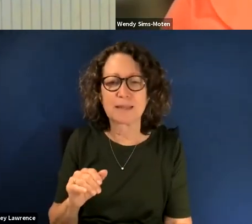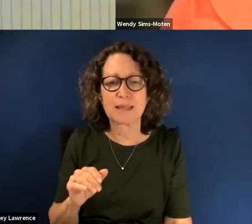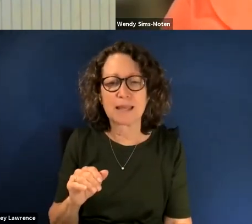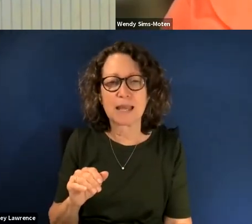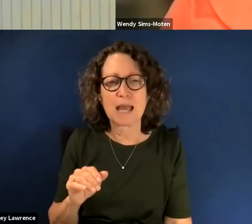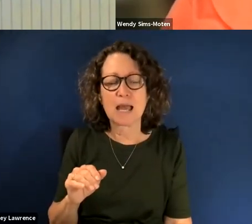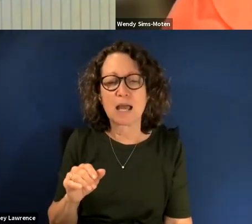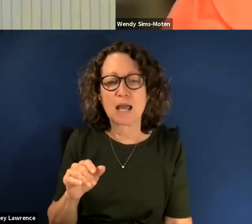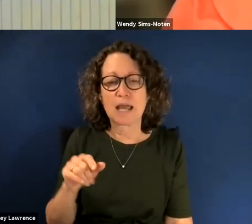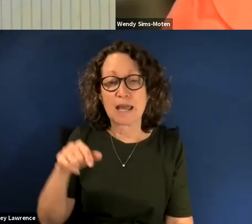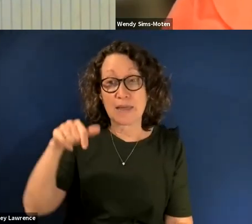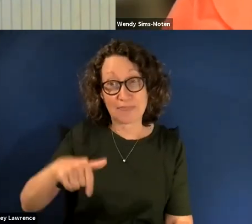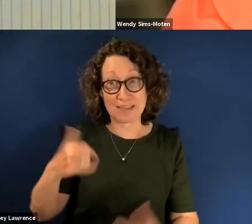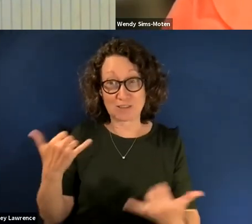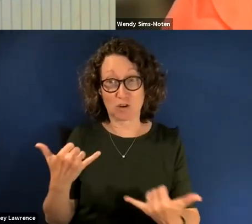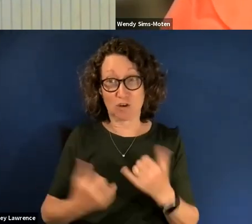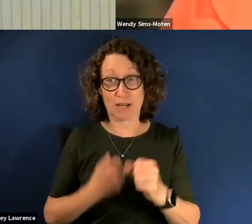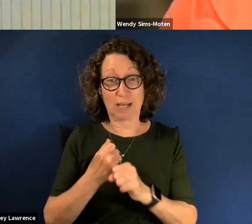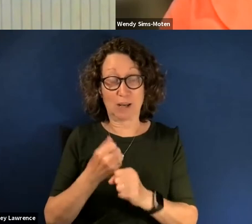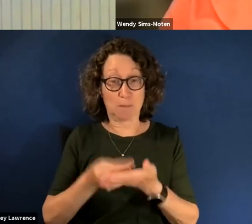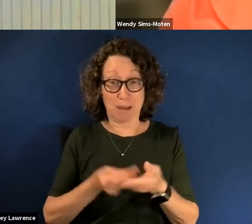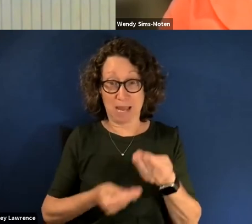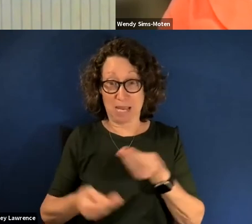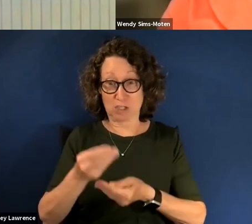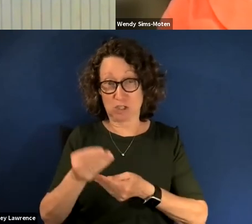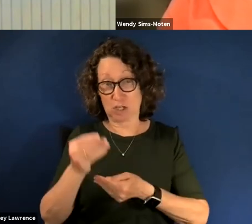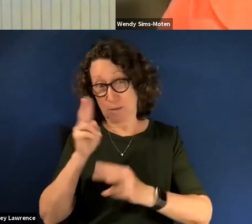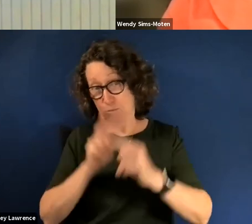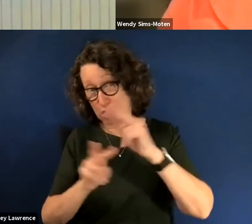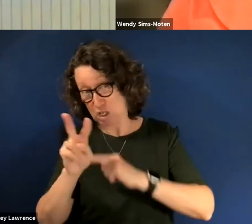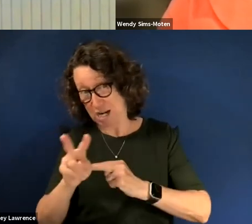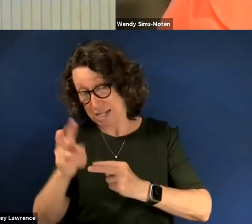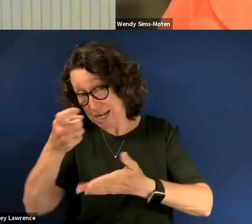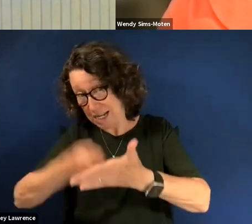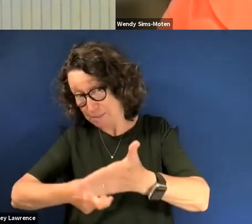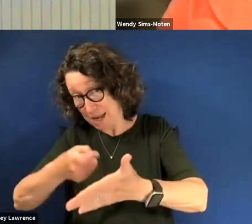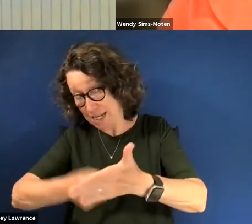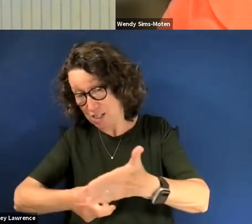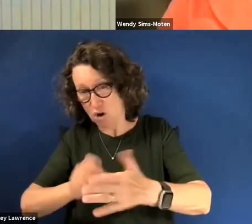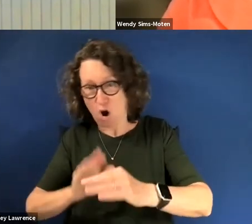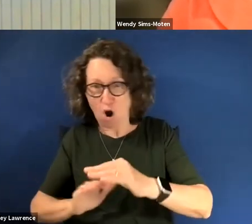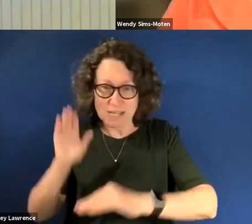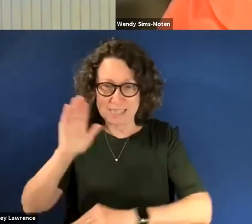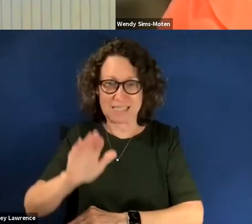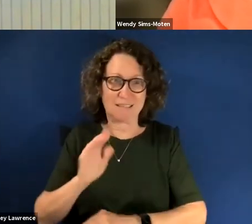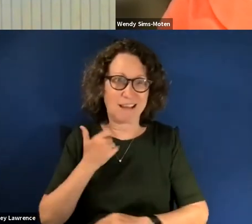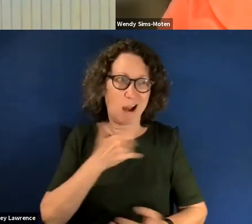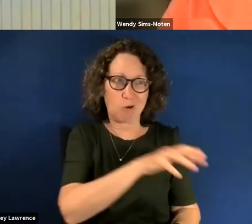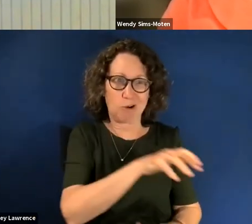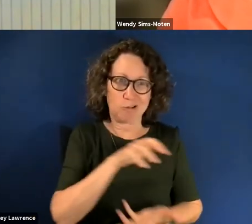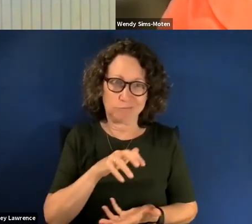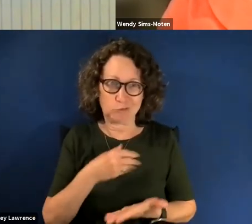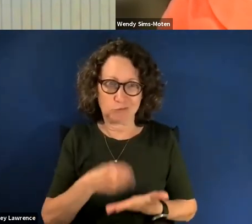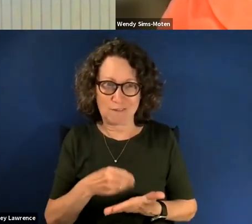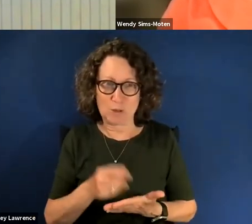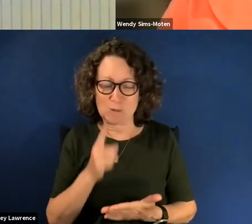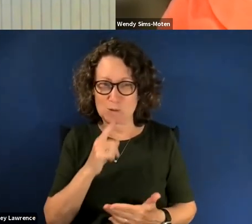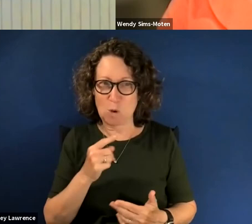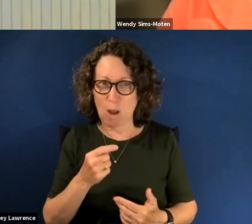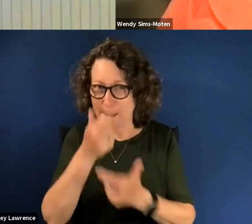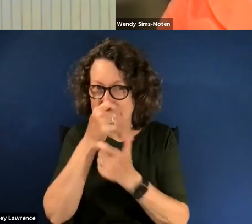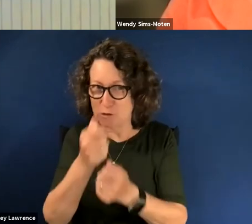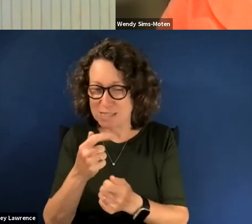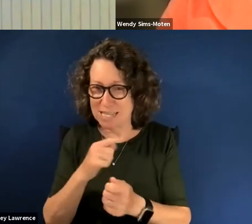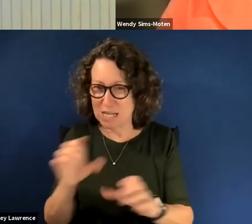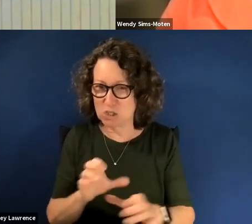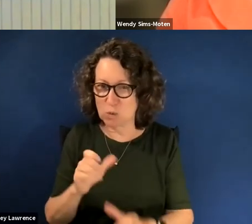As you know, this current year budget, our projected expenditures are exceeding our projected revenue. So I'm very much interested